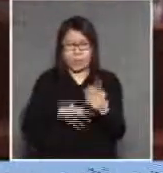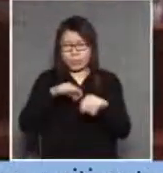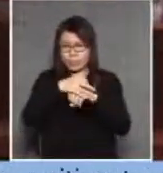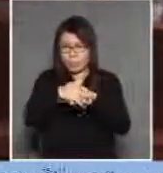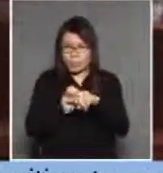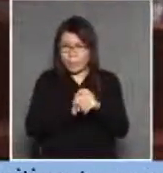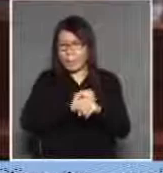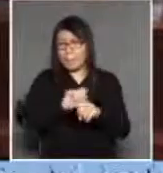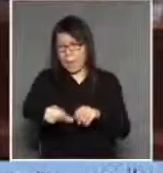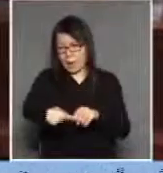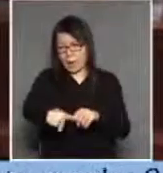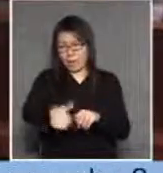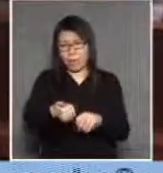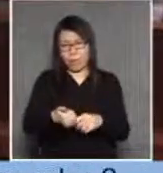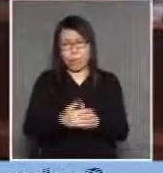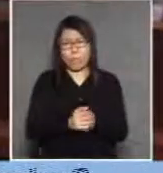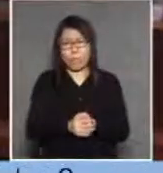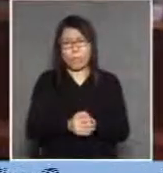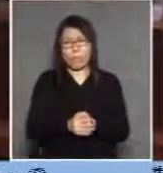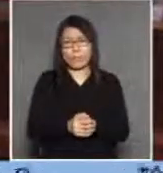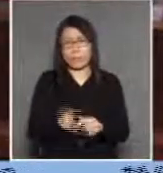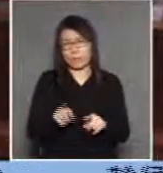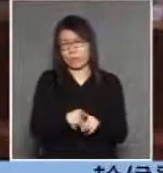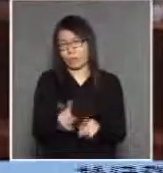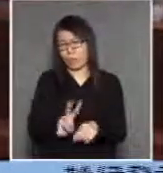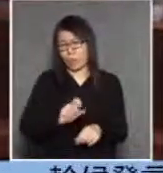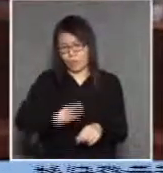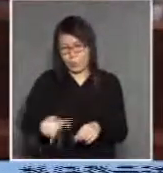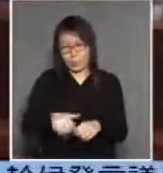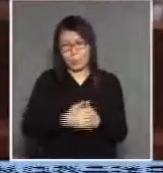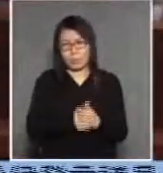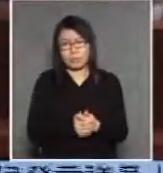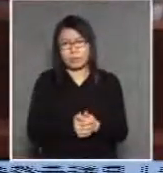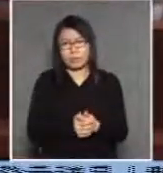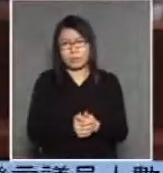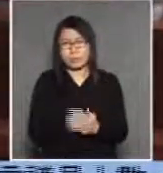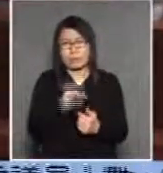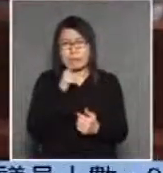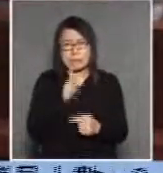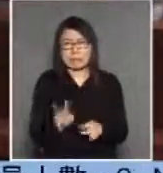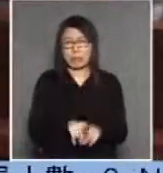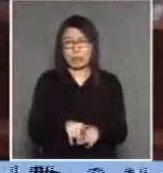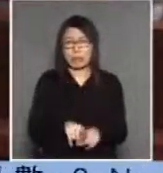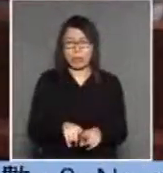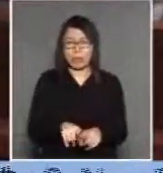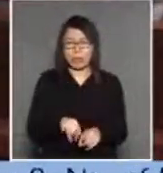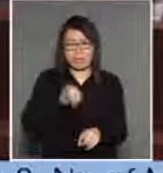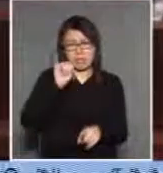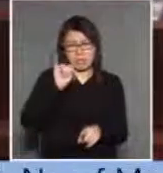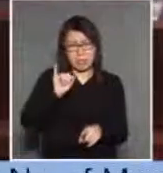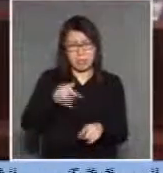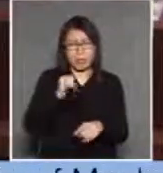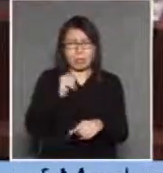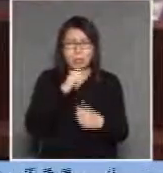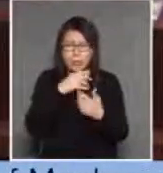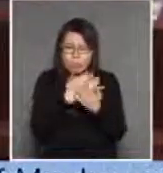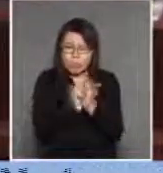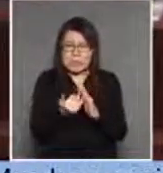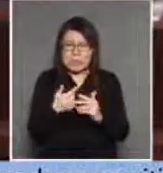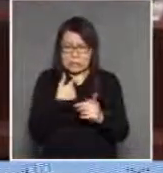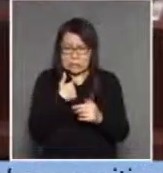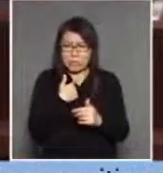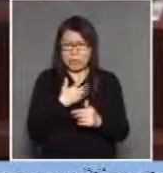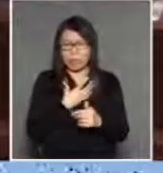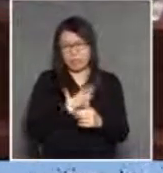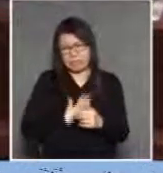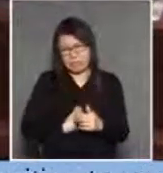Many services and welfare policies are better than other parts of the world. And if you keep saying that they are bad, if you keep banging